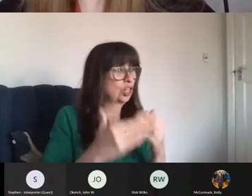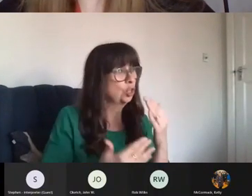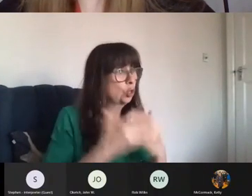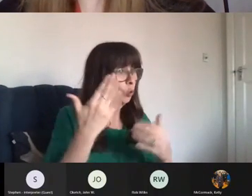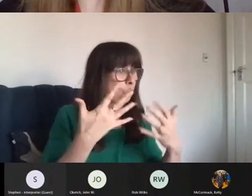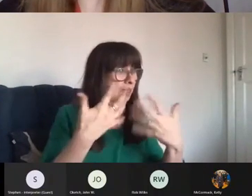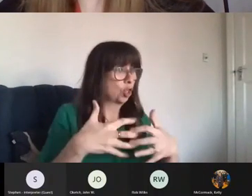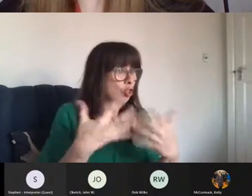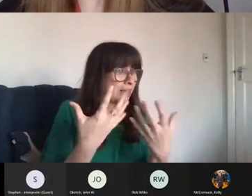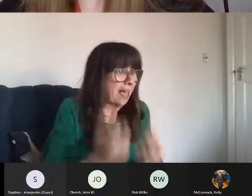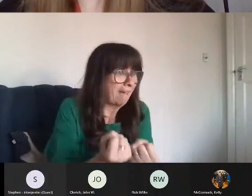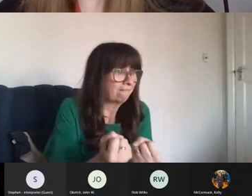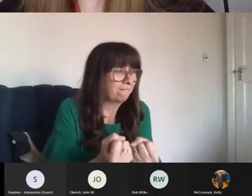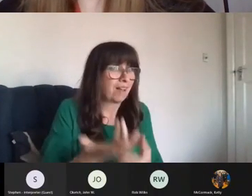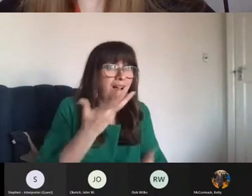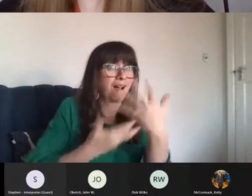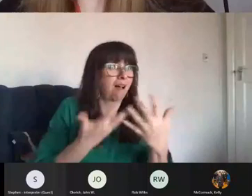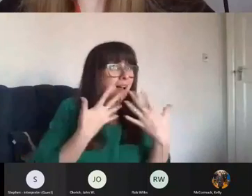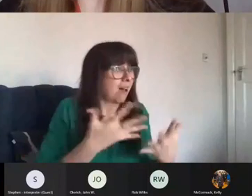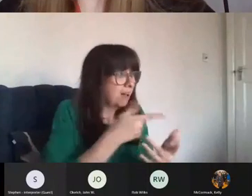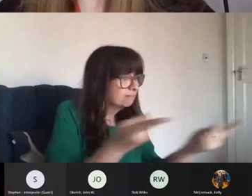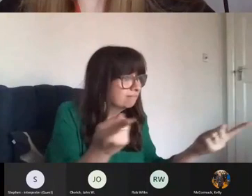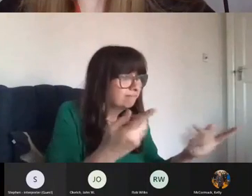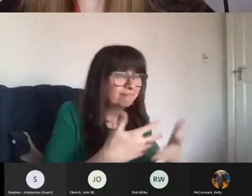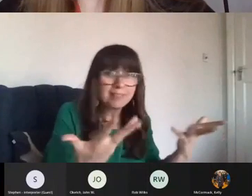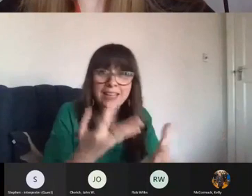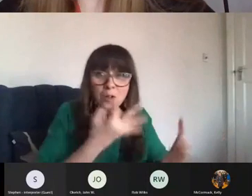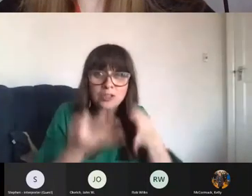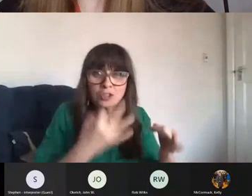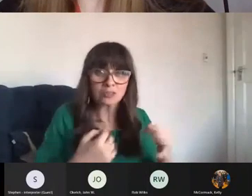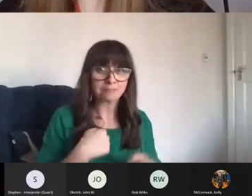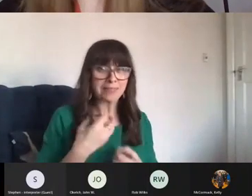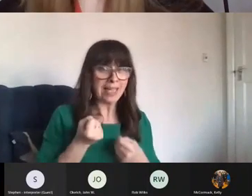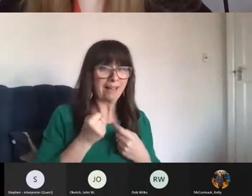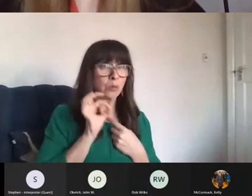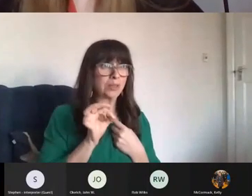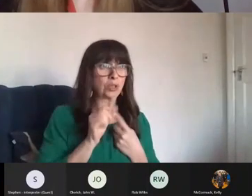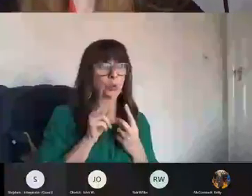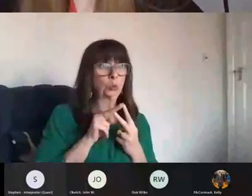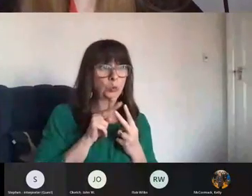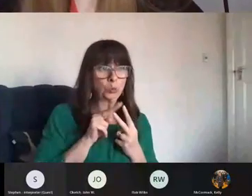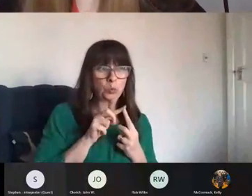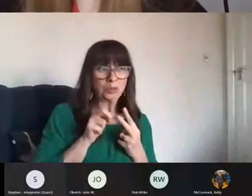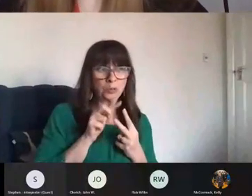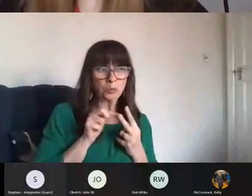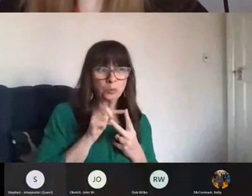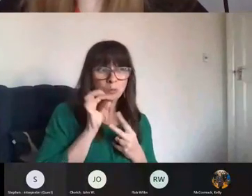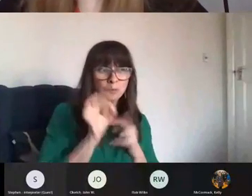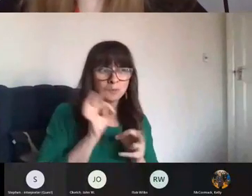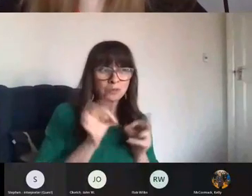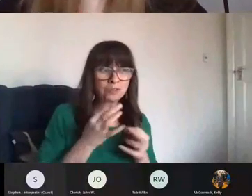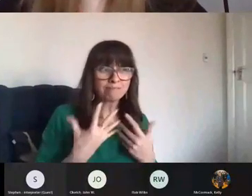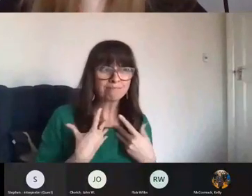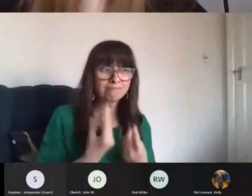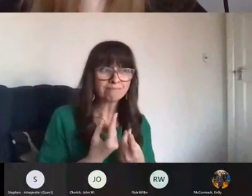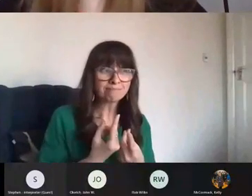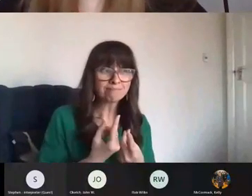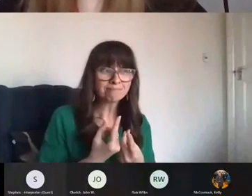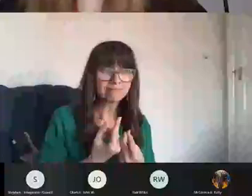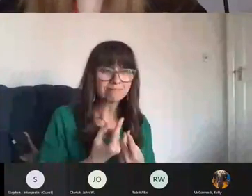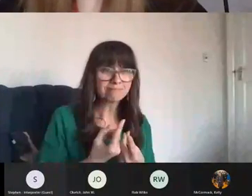technology. Does anybody have any questions? I have a question or two. We have time for a couple of questions if anybody wants to ask